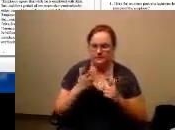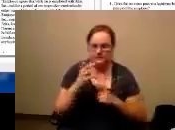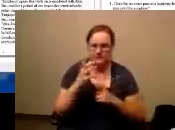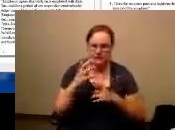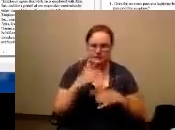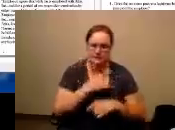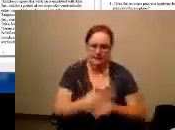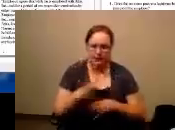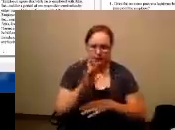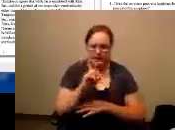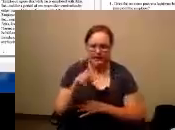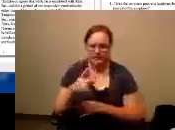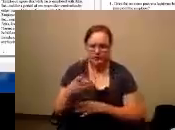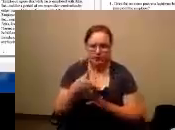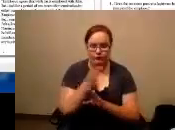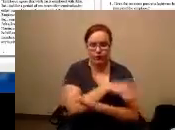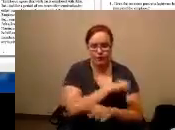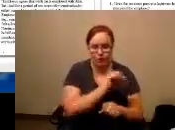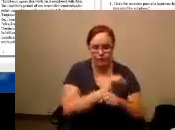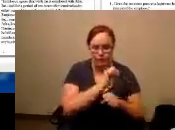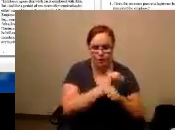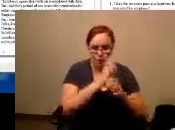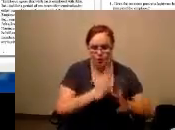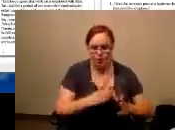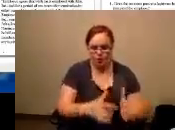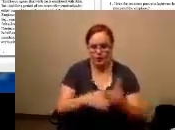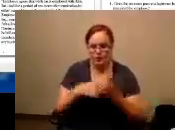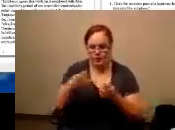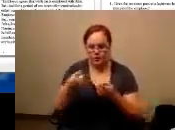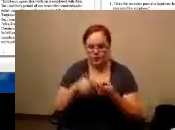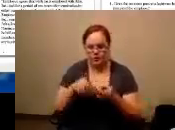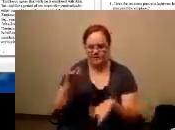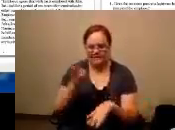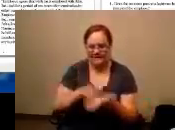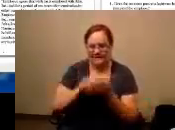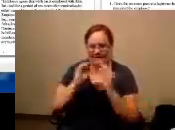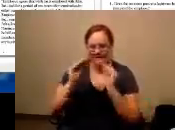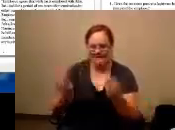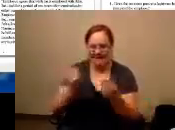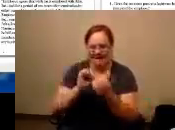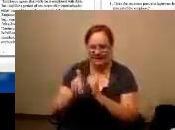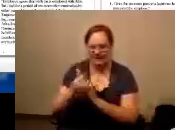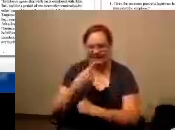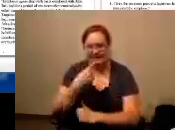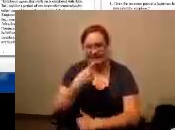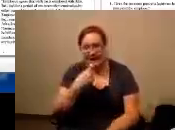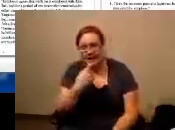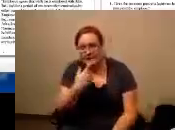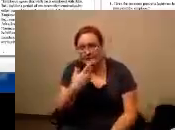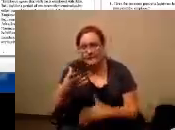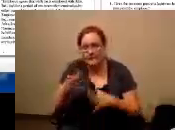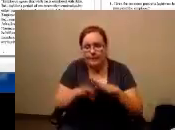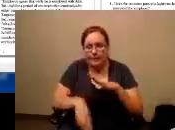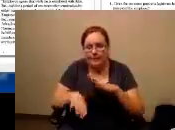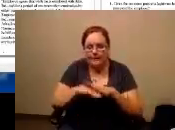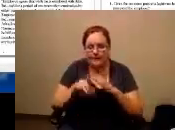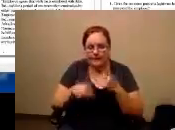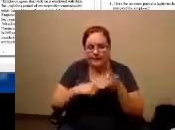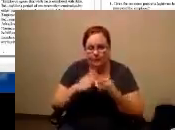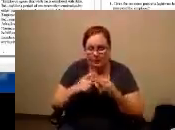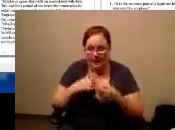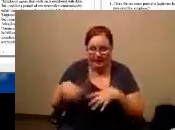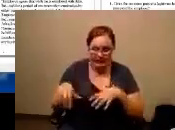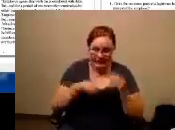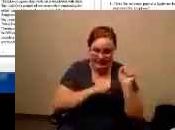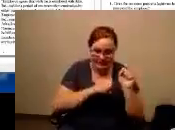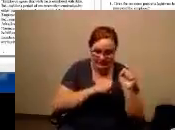has you sign a non-compete. They require you to sign a non-compete that states the basic concept is that when you leave your employment,